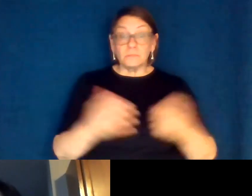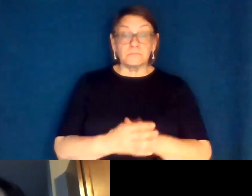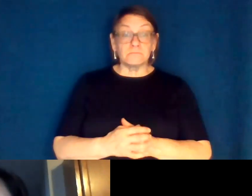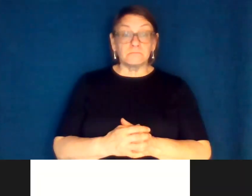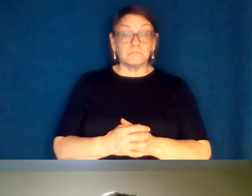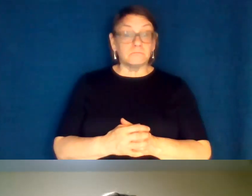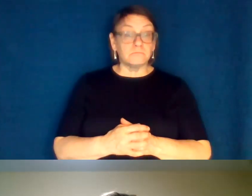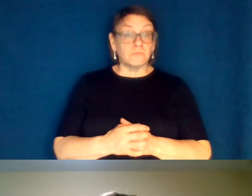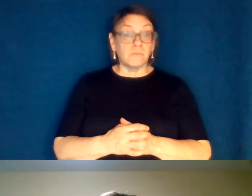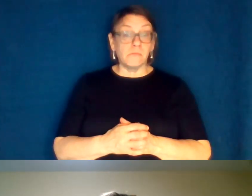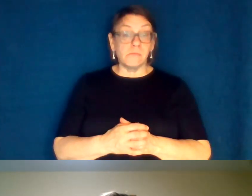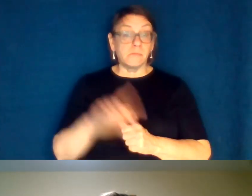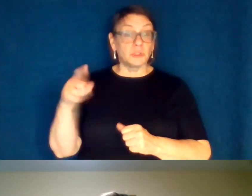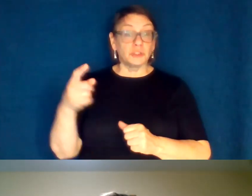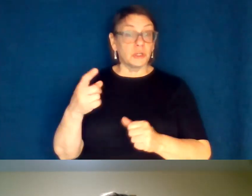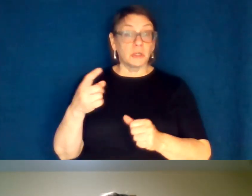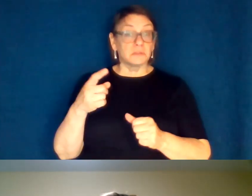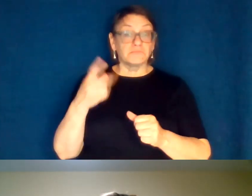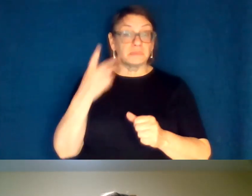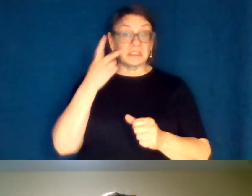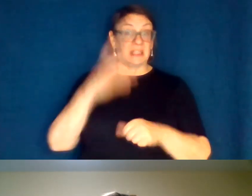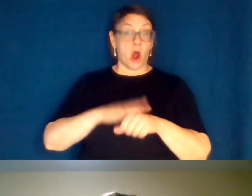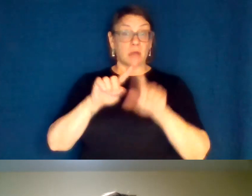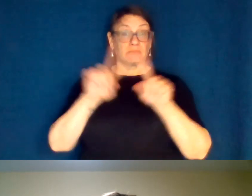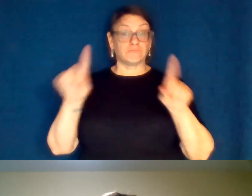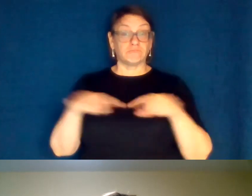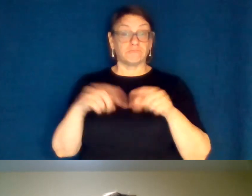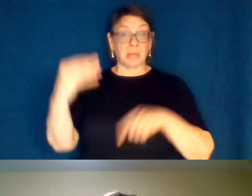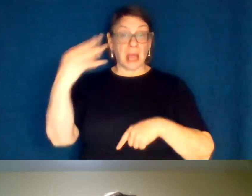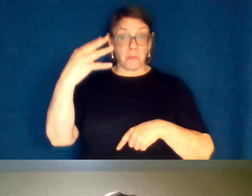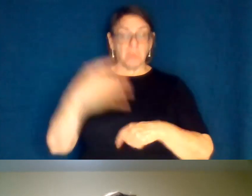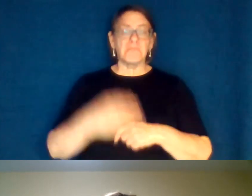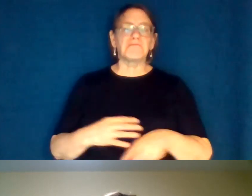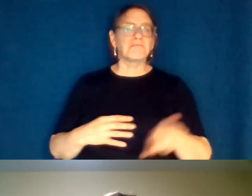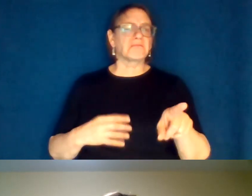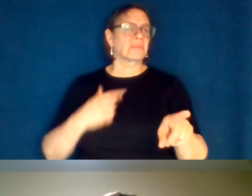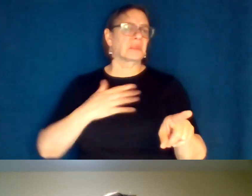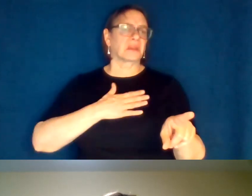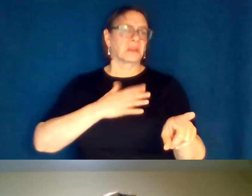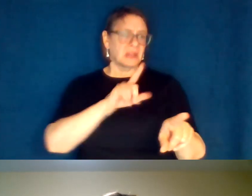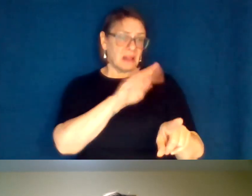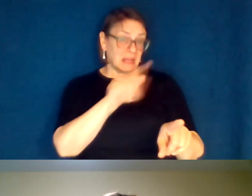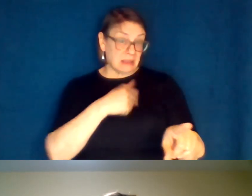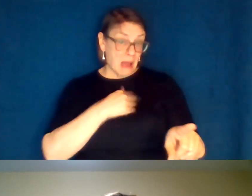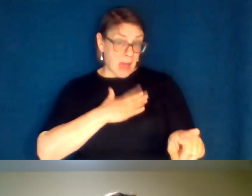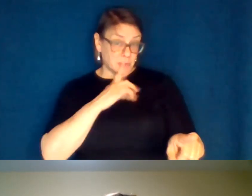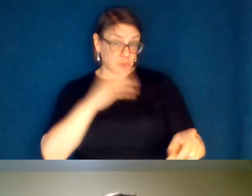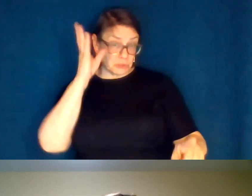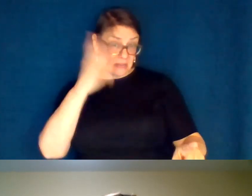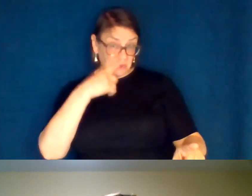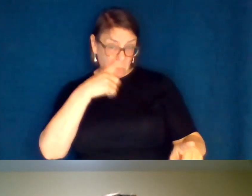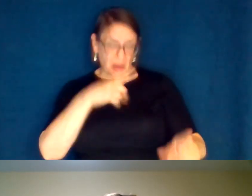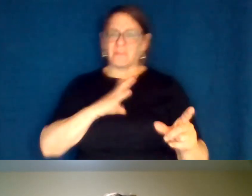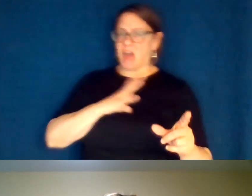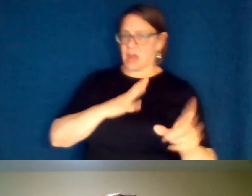do you want to just share your camera? Yeah, I think I'm happy to present, Lisa, if that's okay with you. Okay. Yes, that